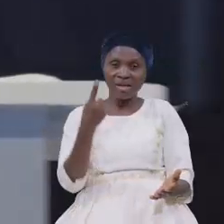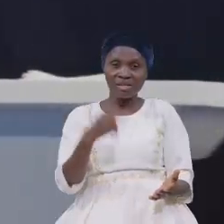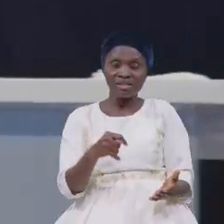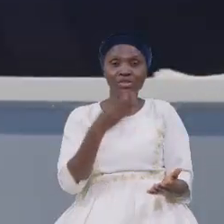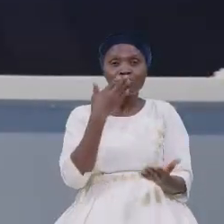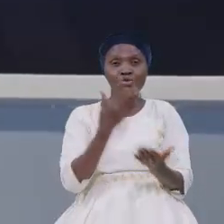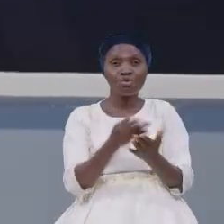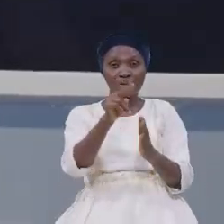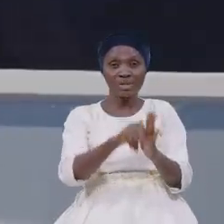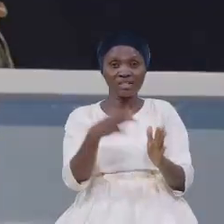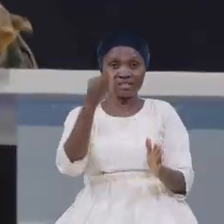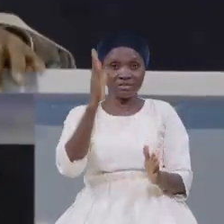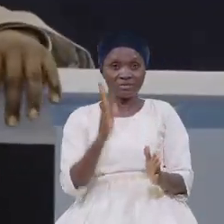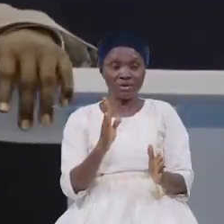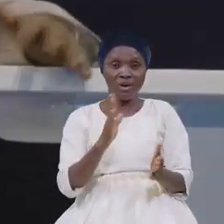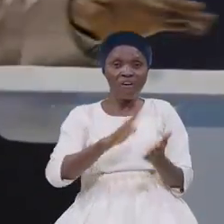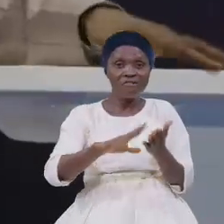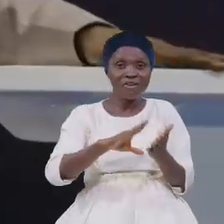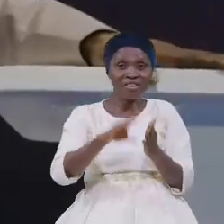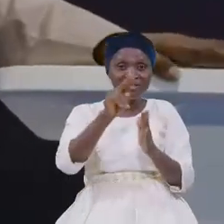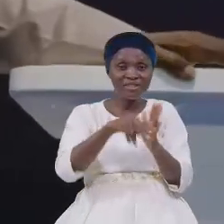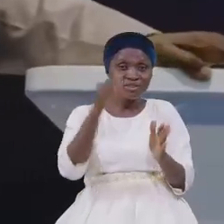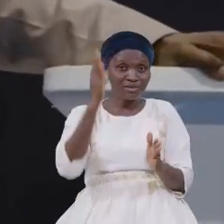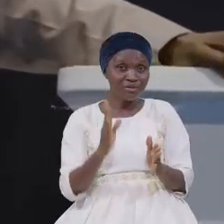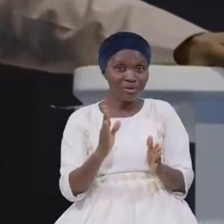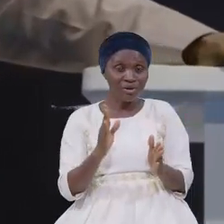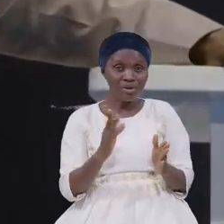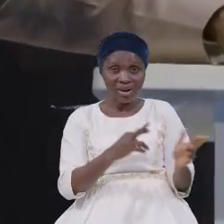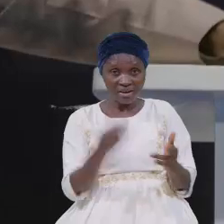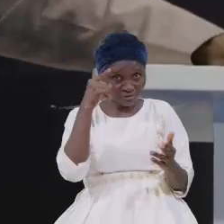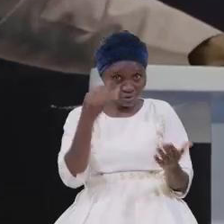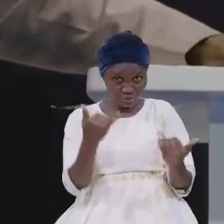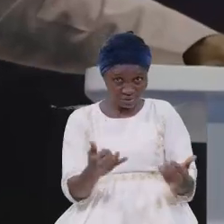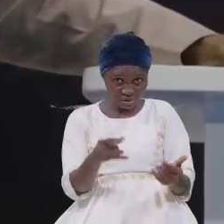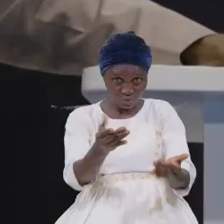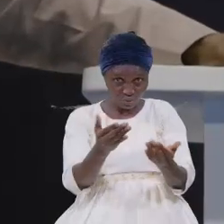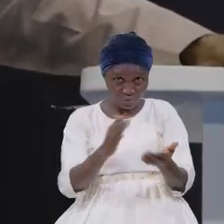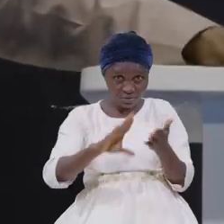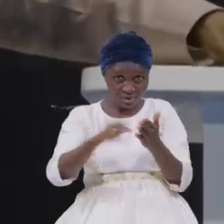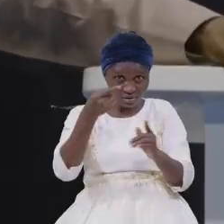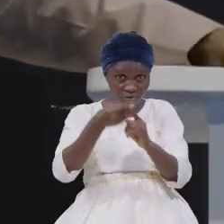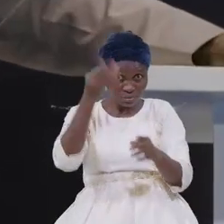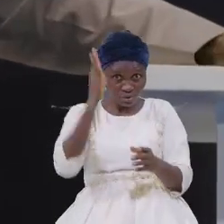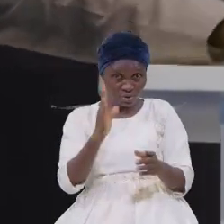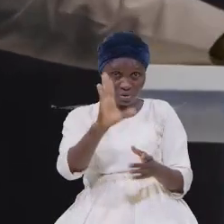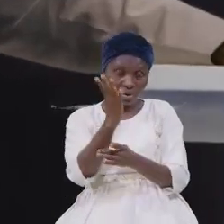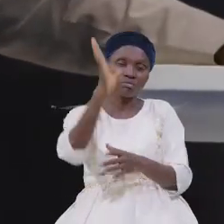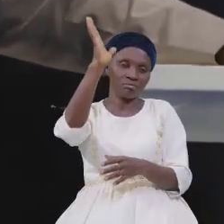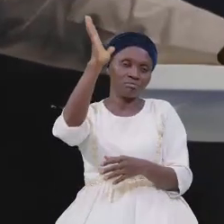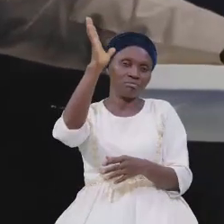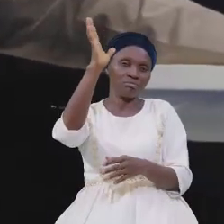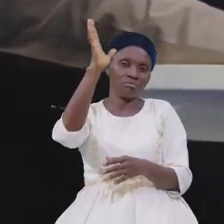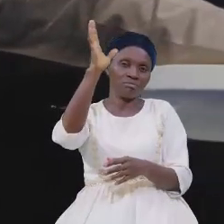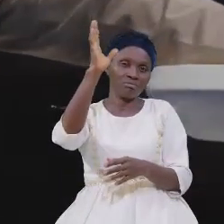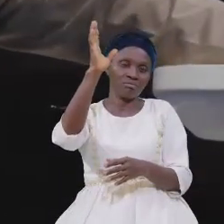God available for you, raise up that hand. God bless you. God bless you. Online, do the